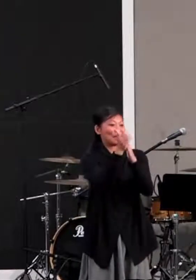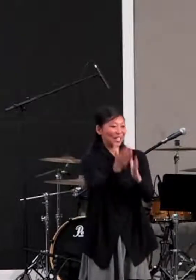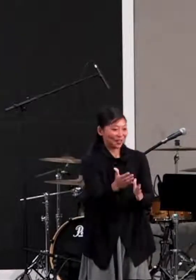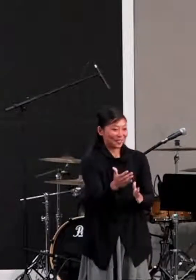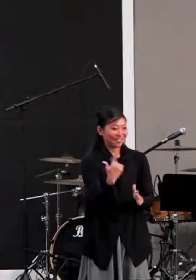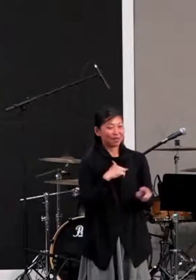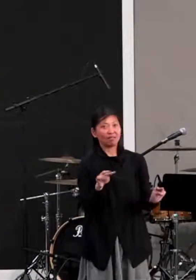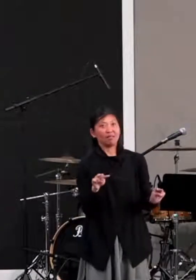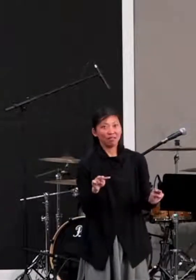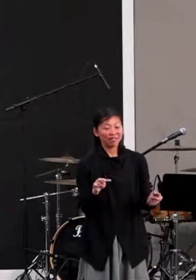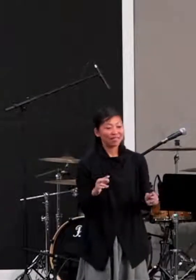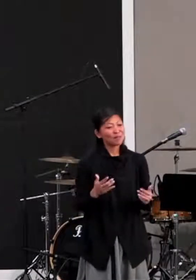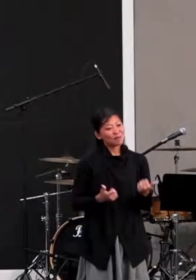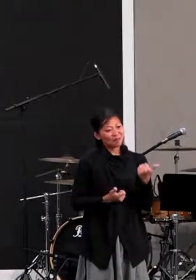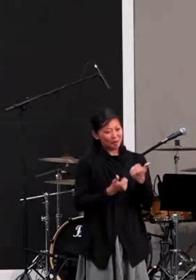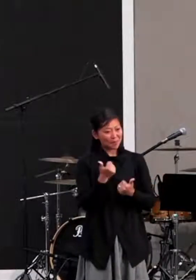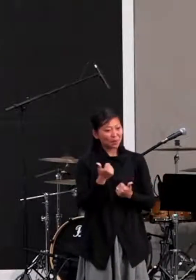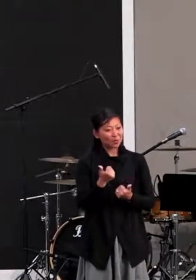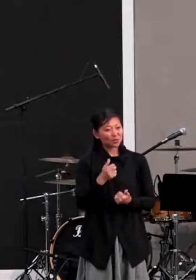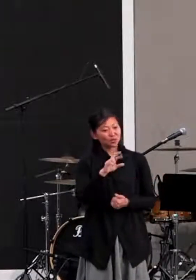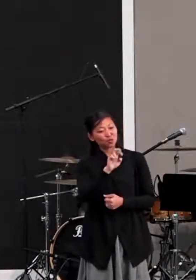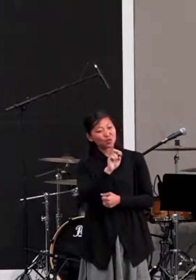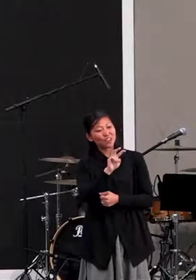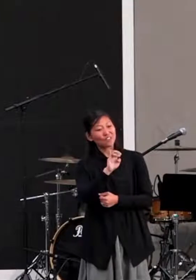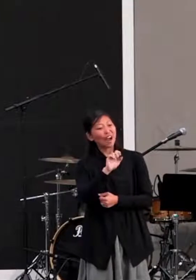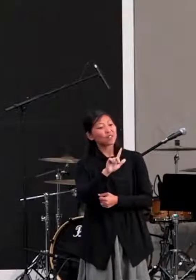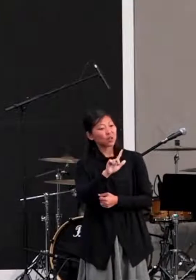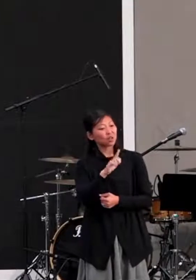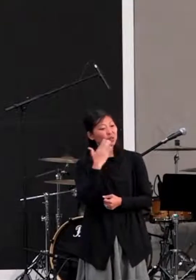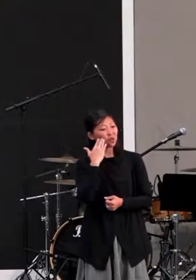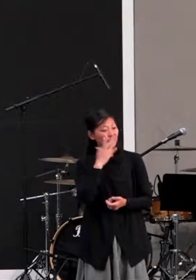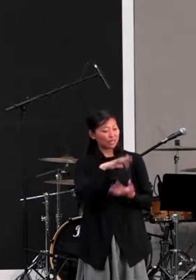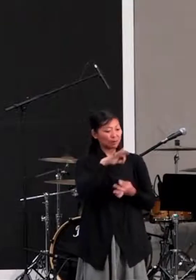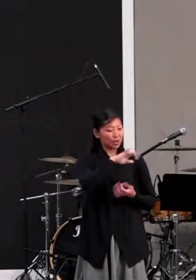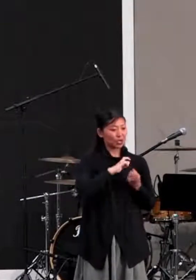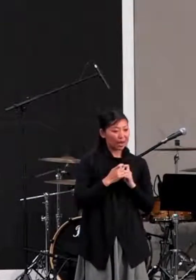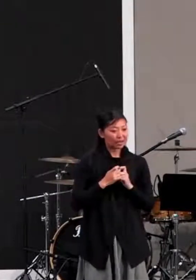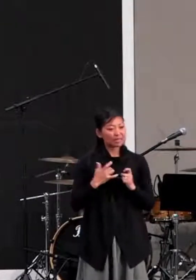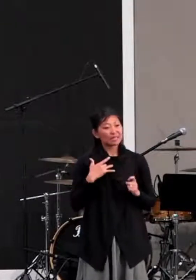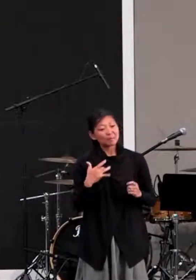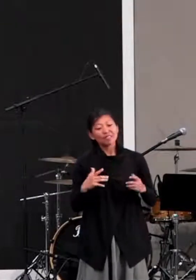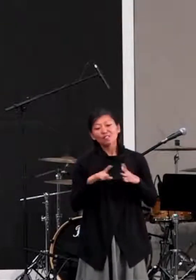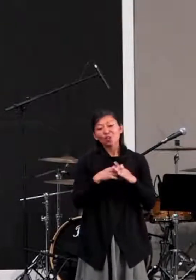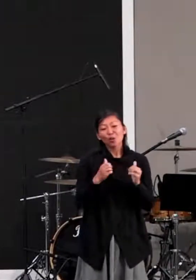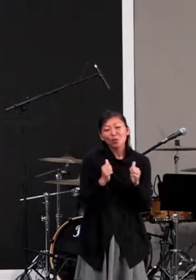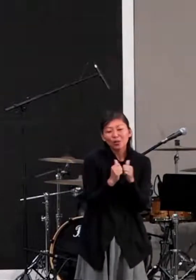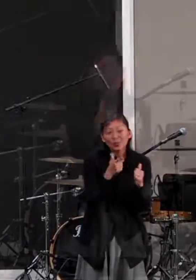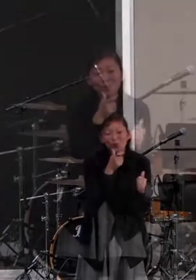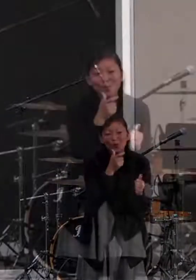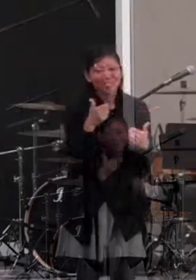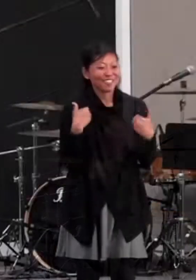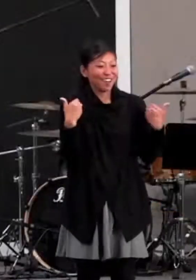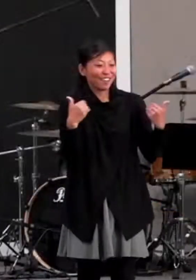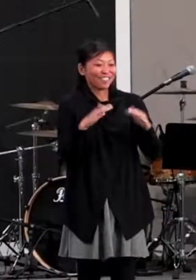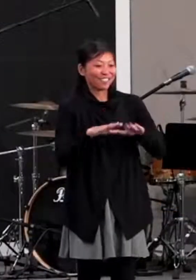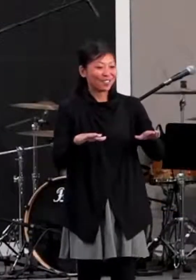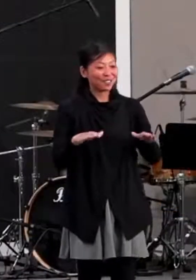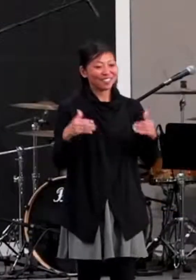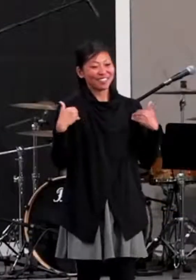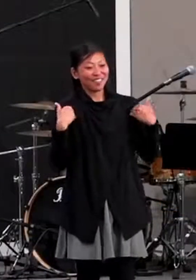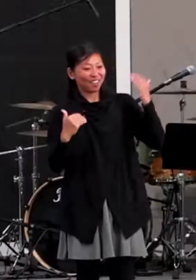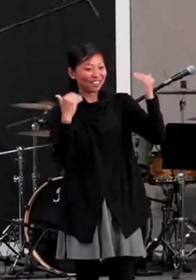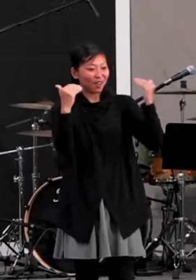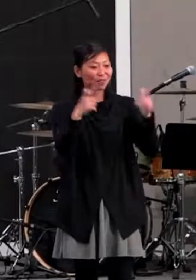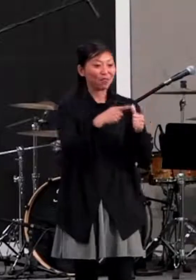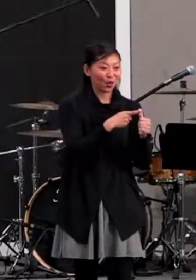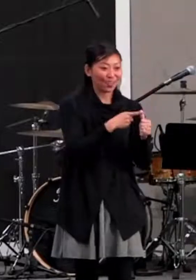Most of the revivals that start either start with students, college students, or even younger. And we have much to learn, don't we?